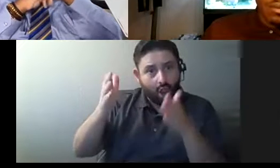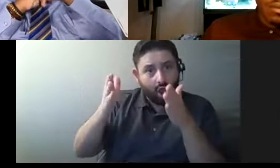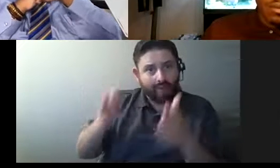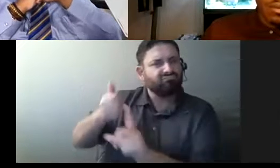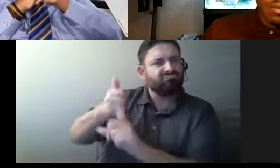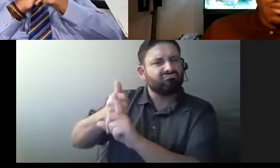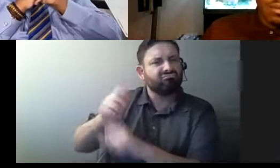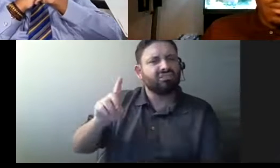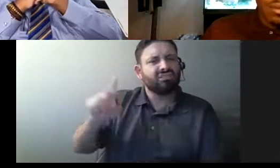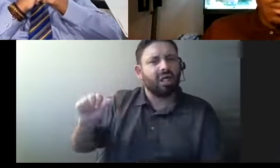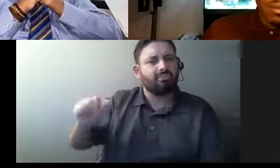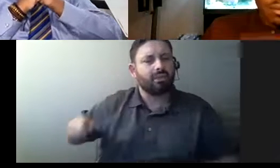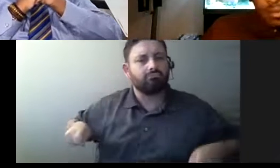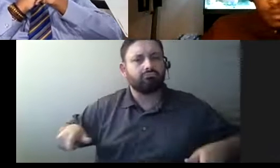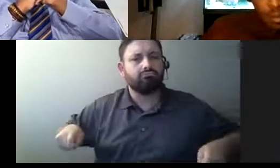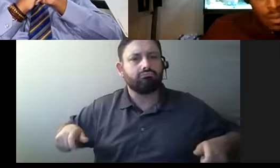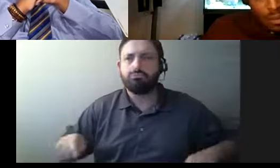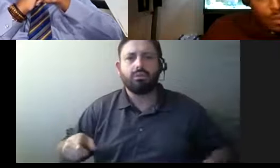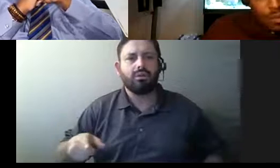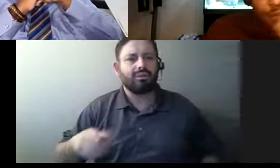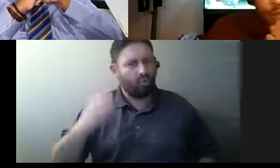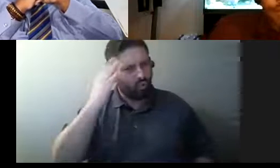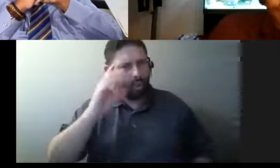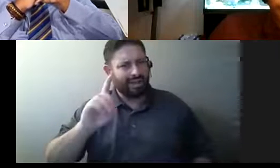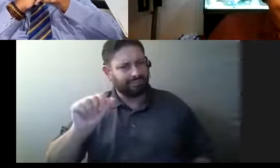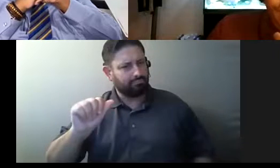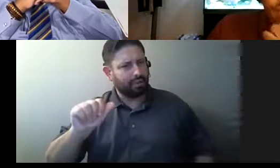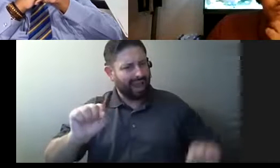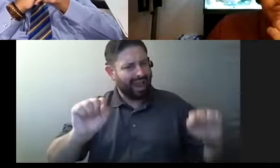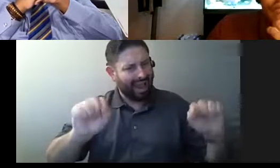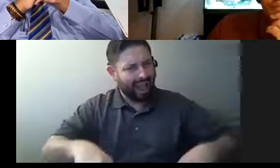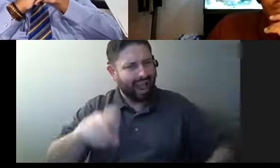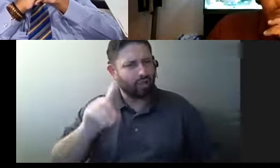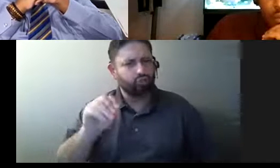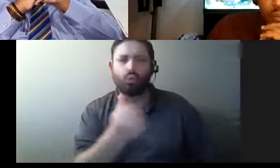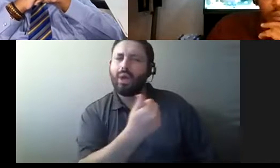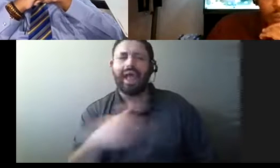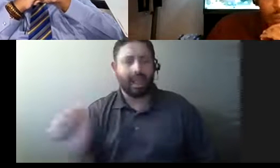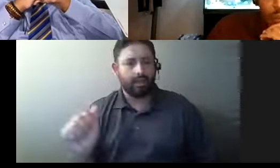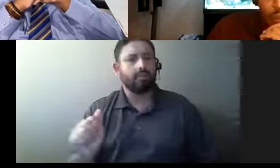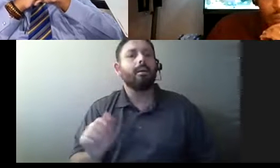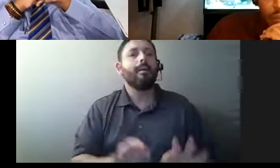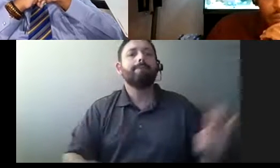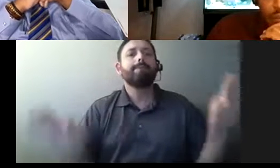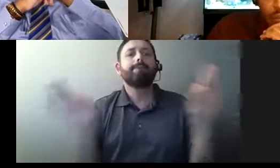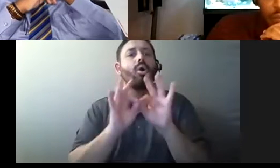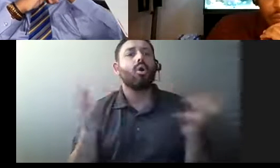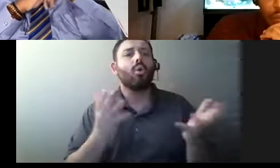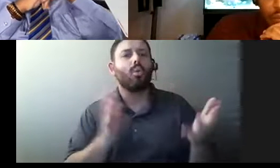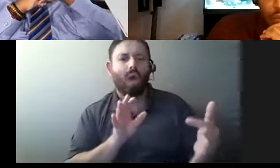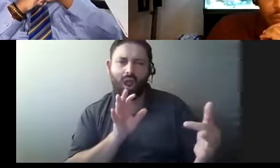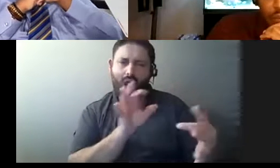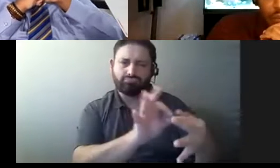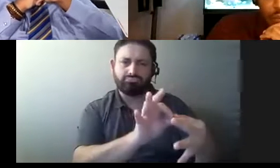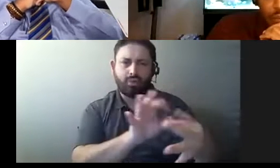that disability doesn't mean that you're not able to do anything. We just have to make sure that we connect with those people, those individuals